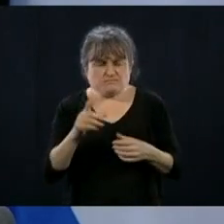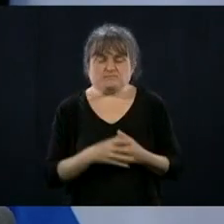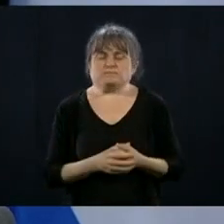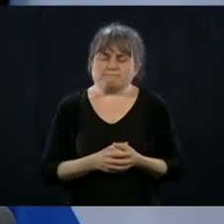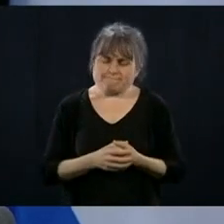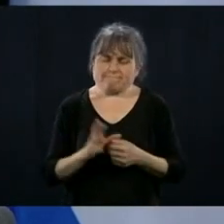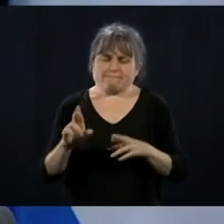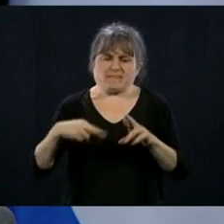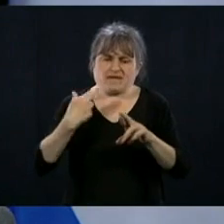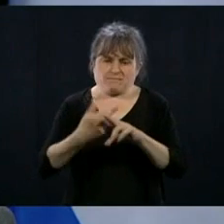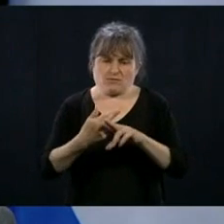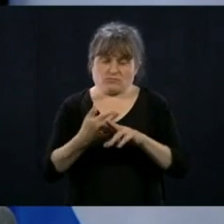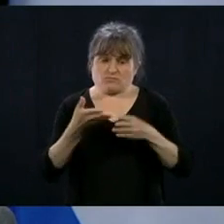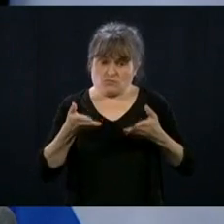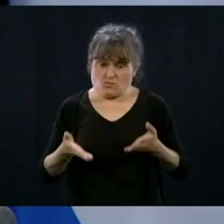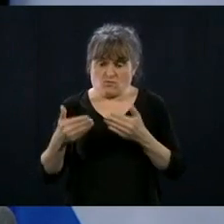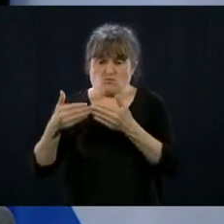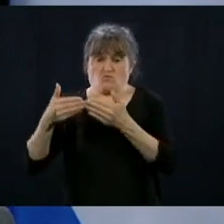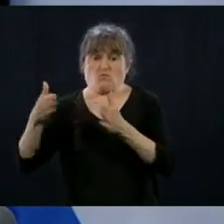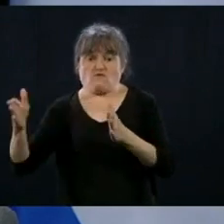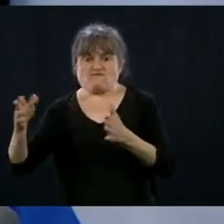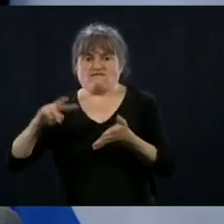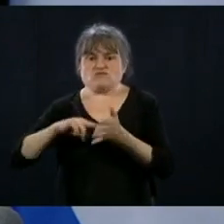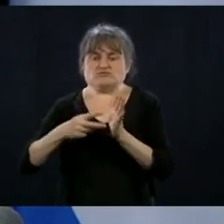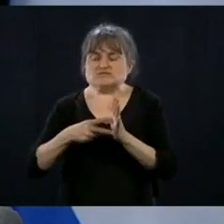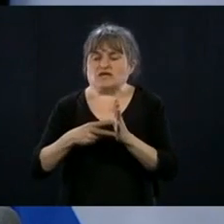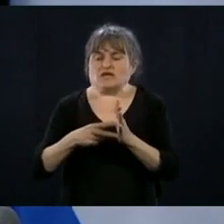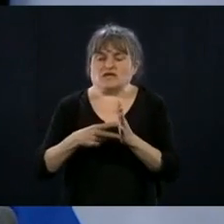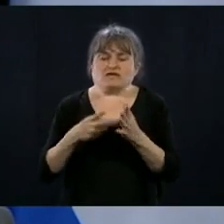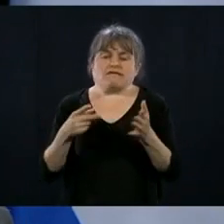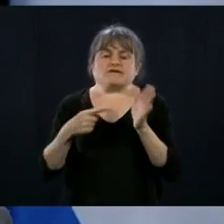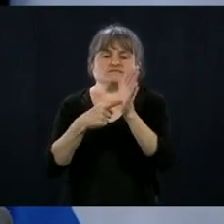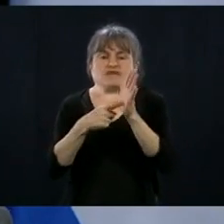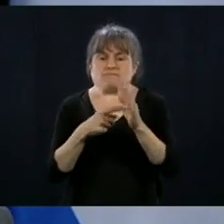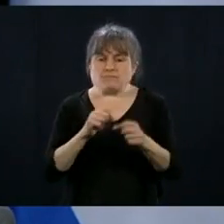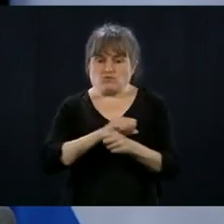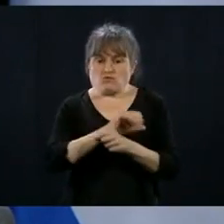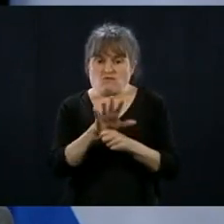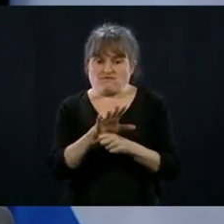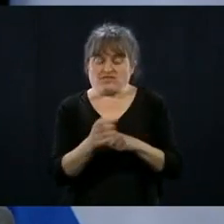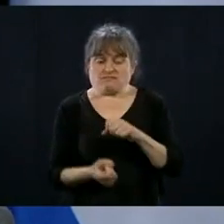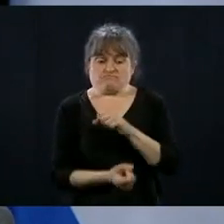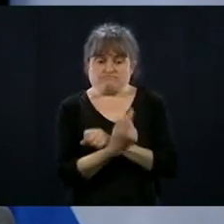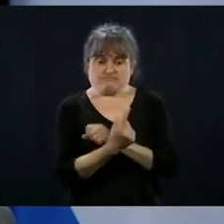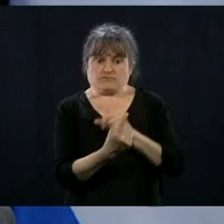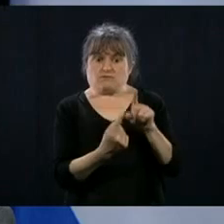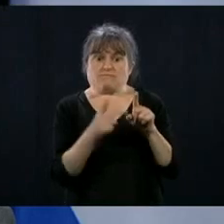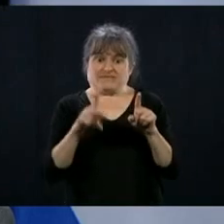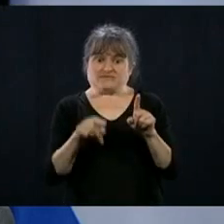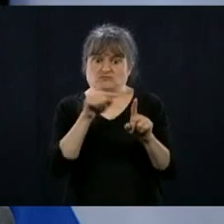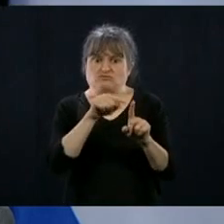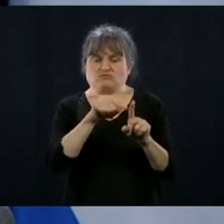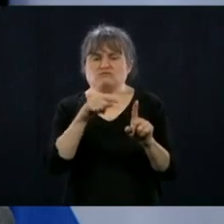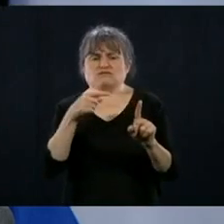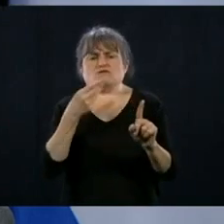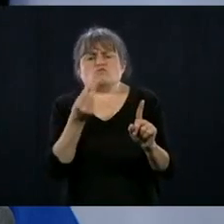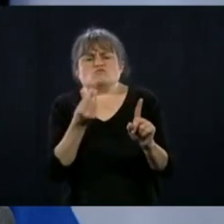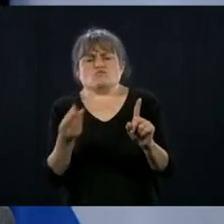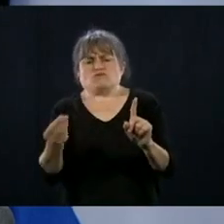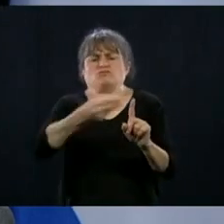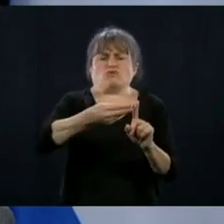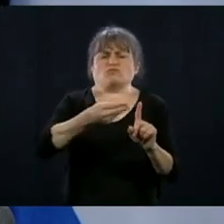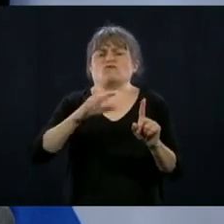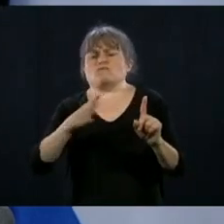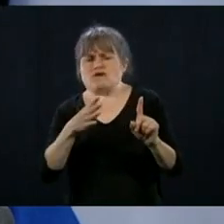going to stop what we call the research of cases and contacts approach, which is one of the categories of the